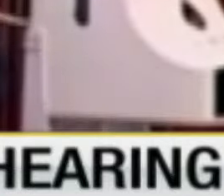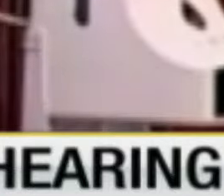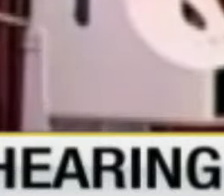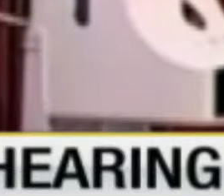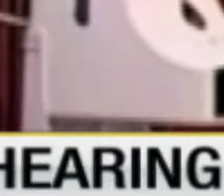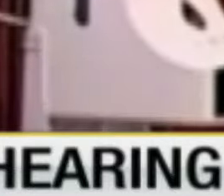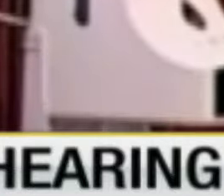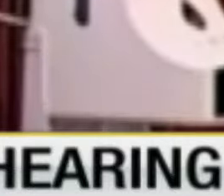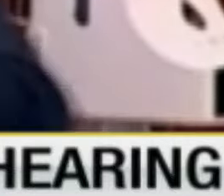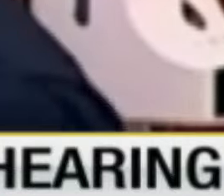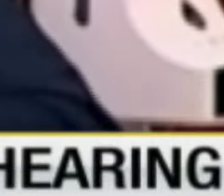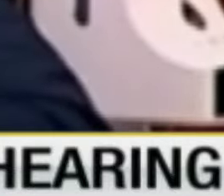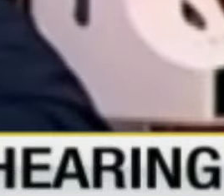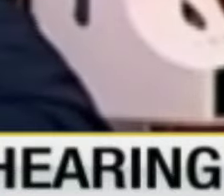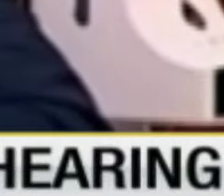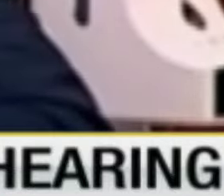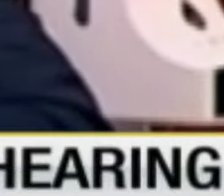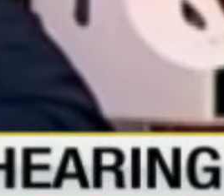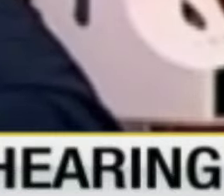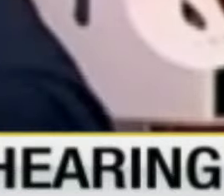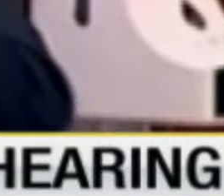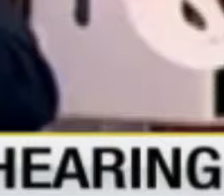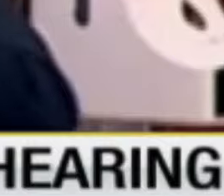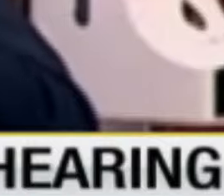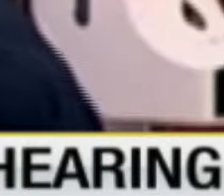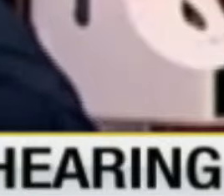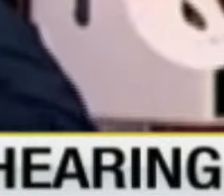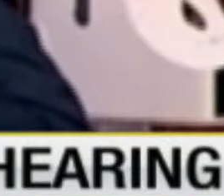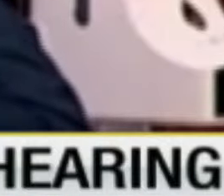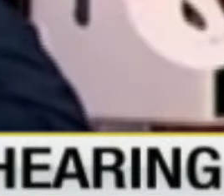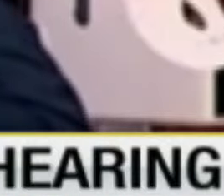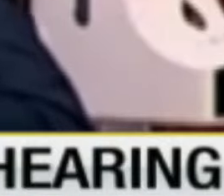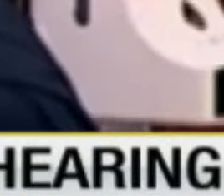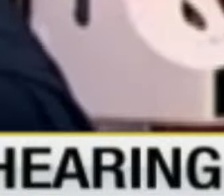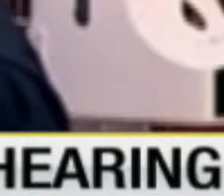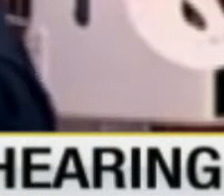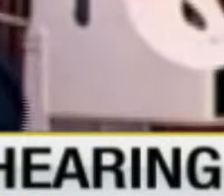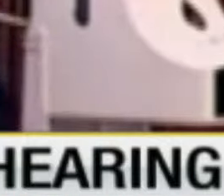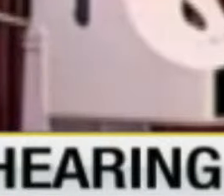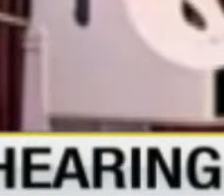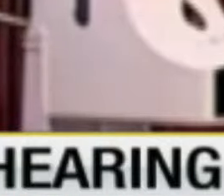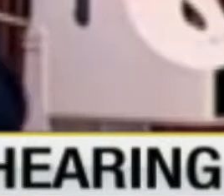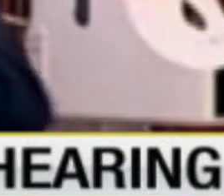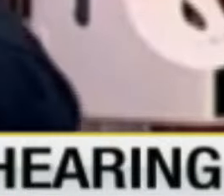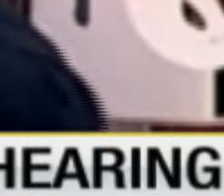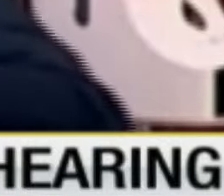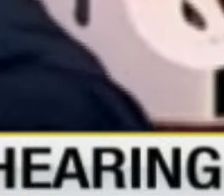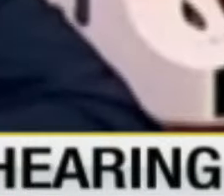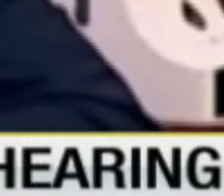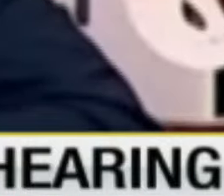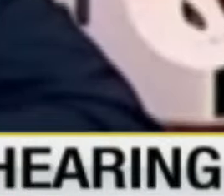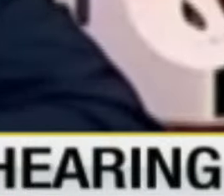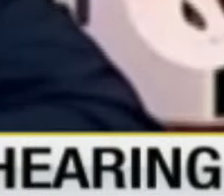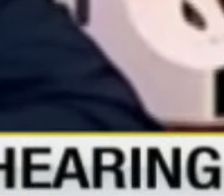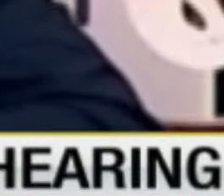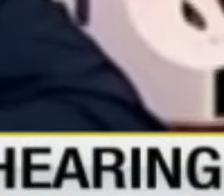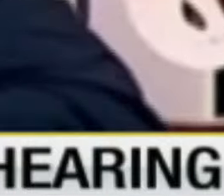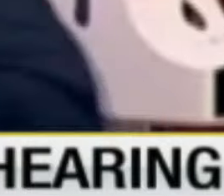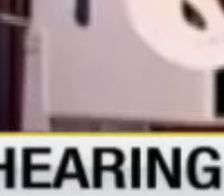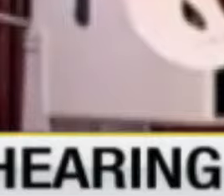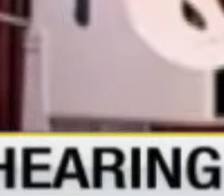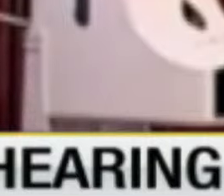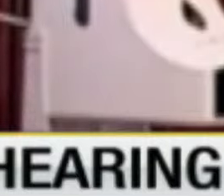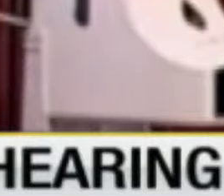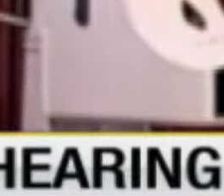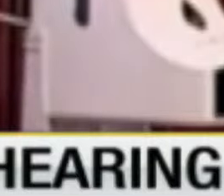even if that act was done by someone else, the law envisages that acting through others is not a defense